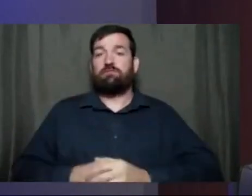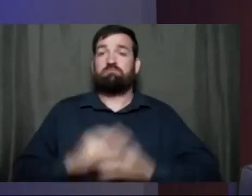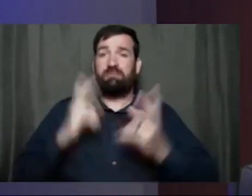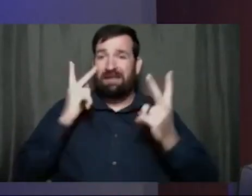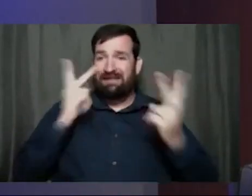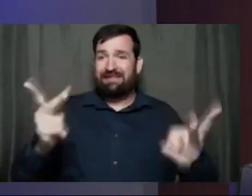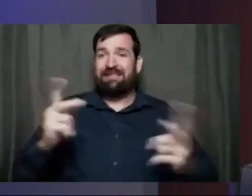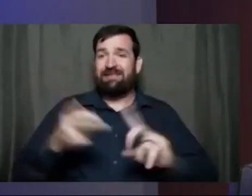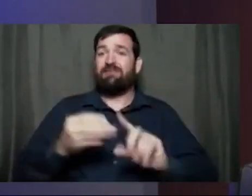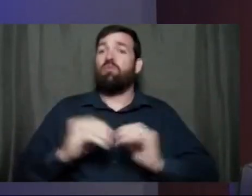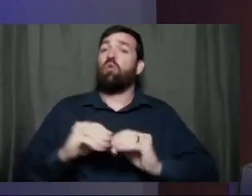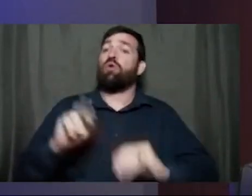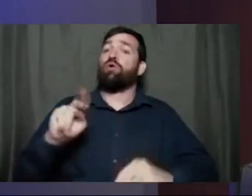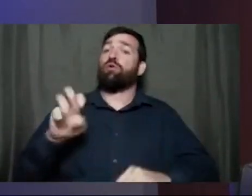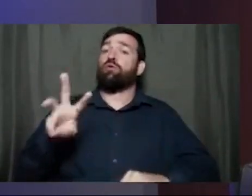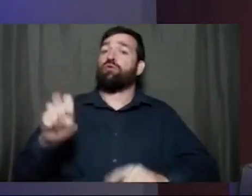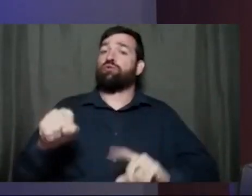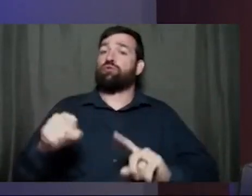places like,